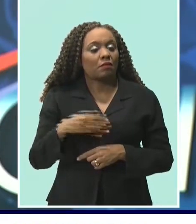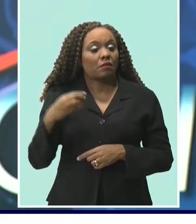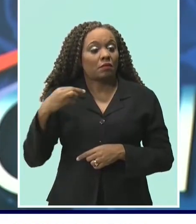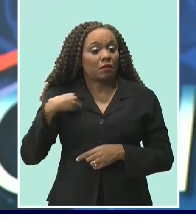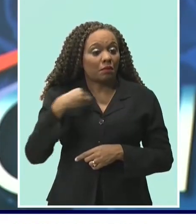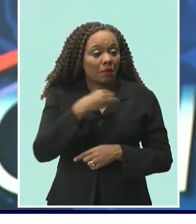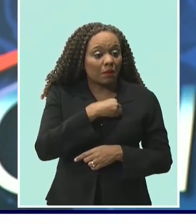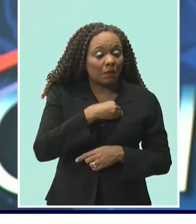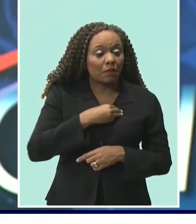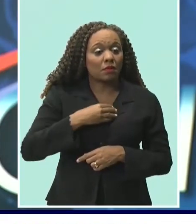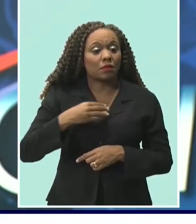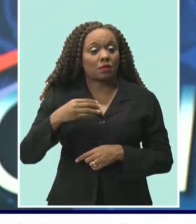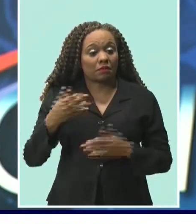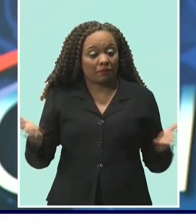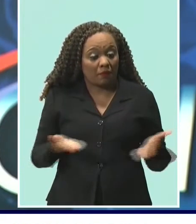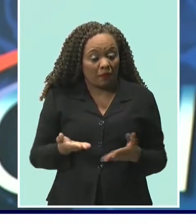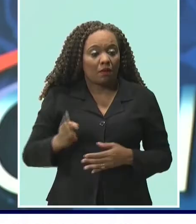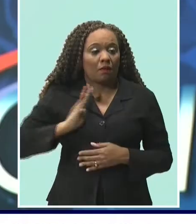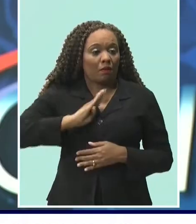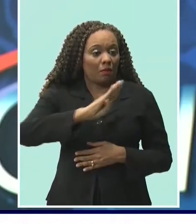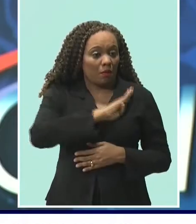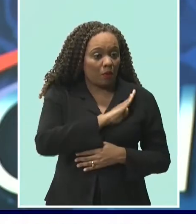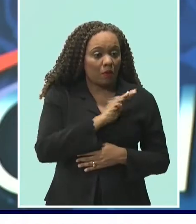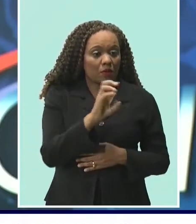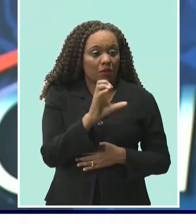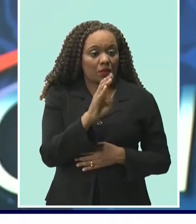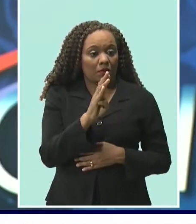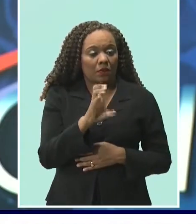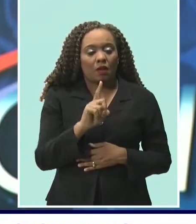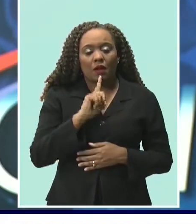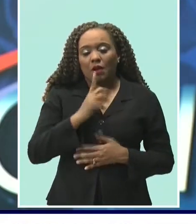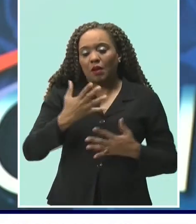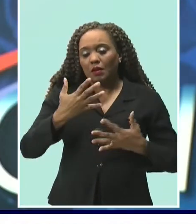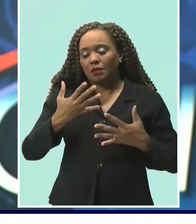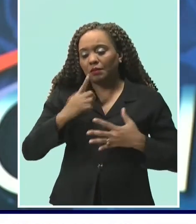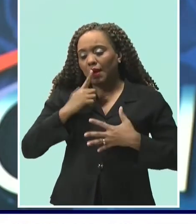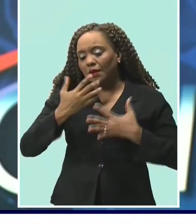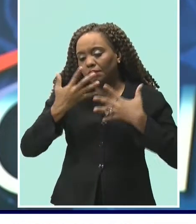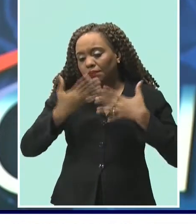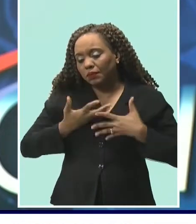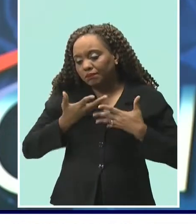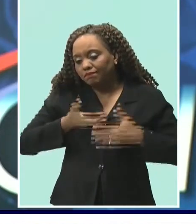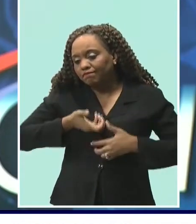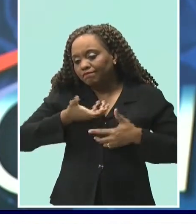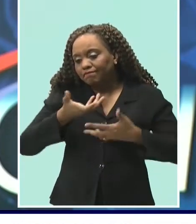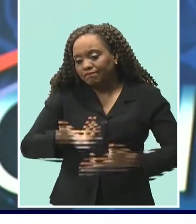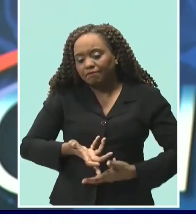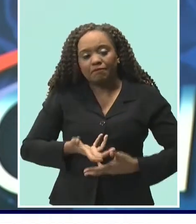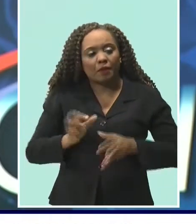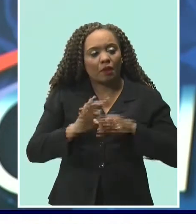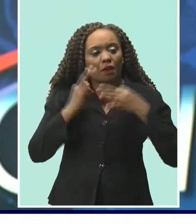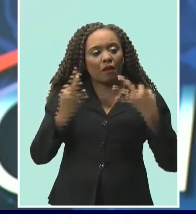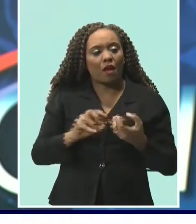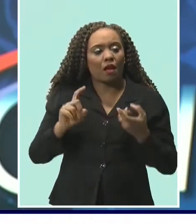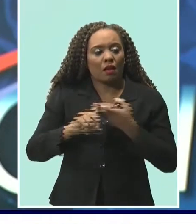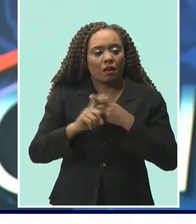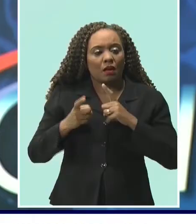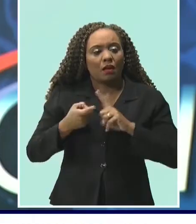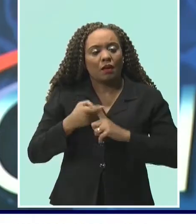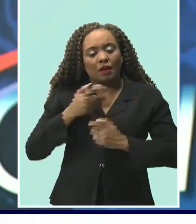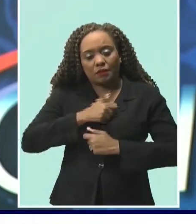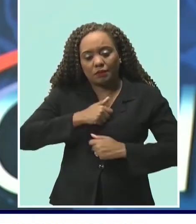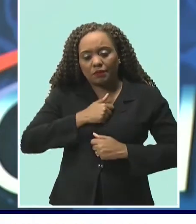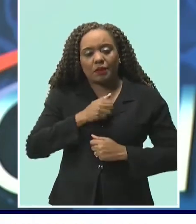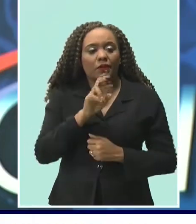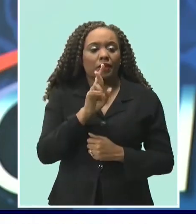The board and members of the Caribbean Broadcasting Corporation extend deepest sympathy to his family and colleagues at this time.